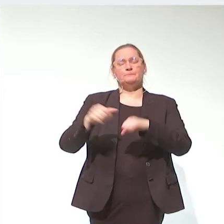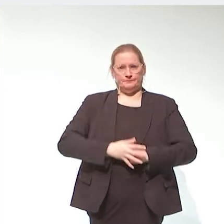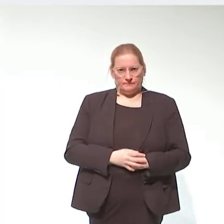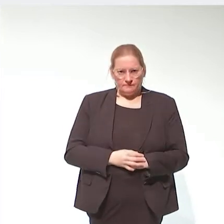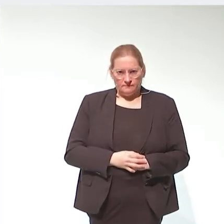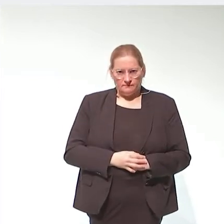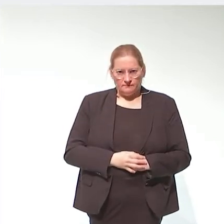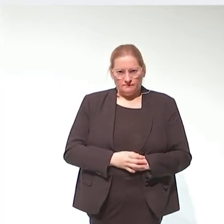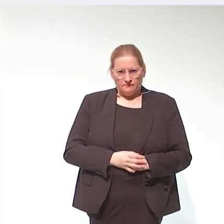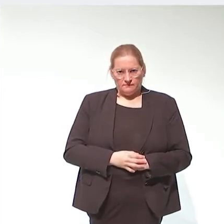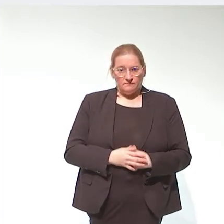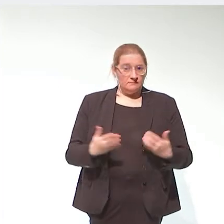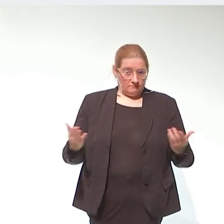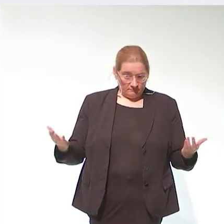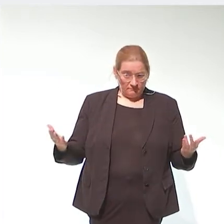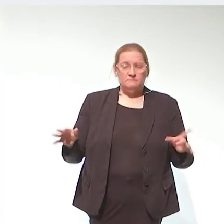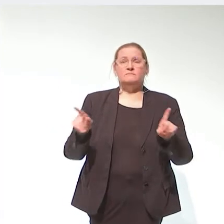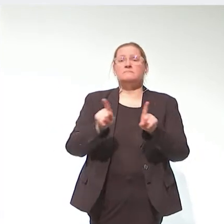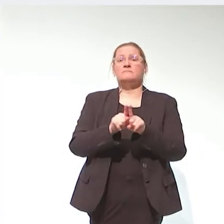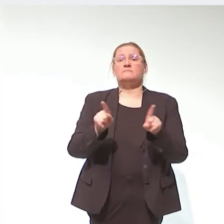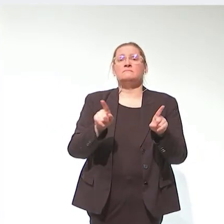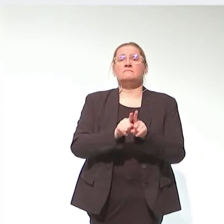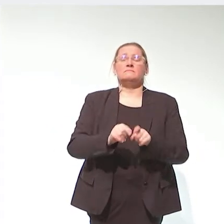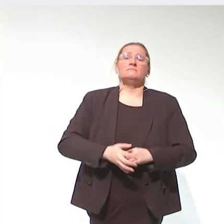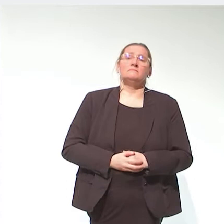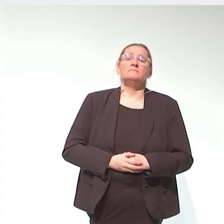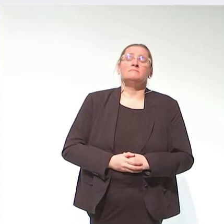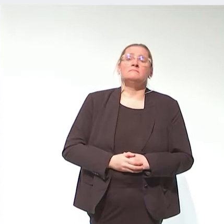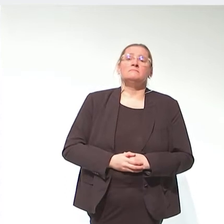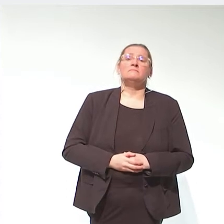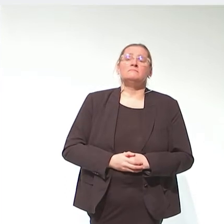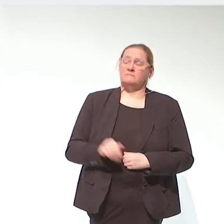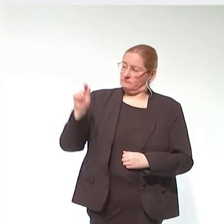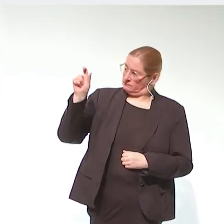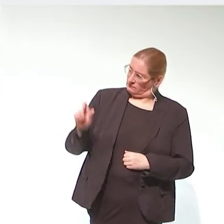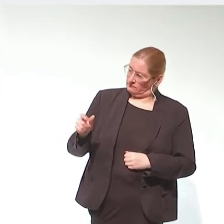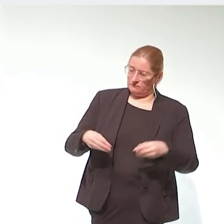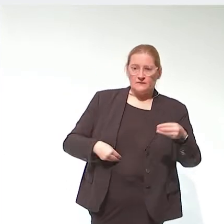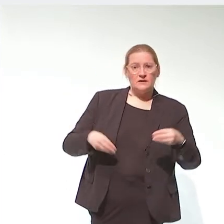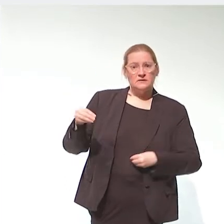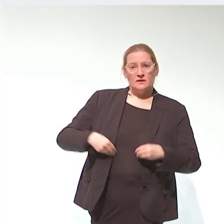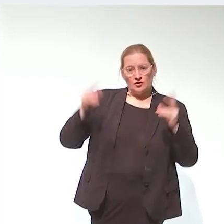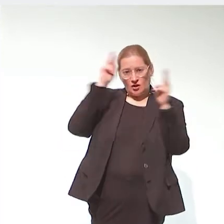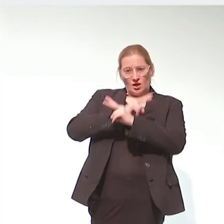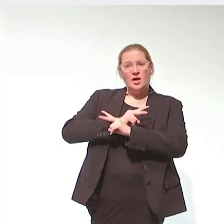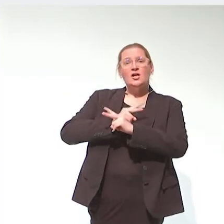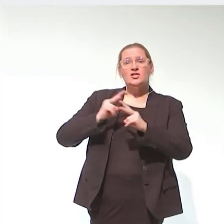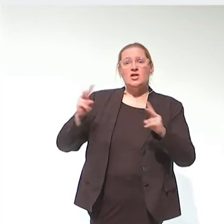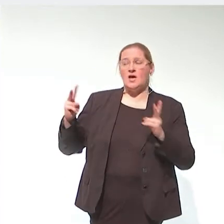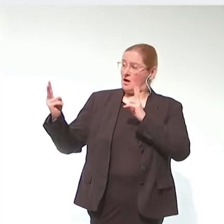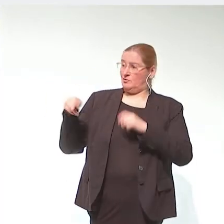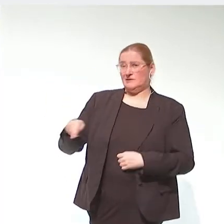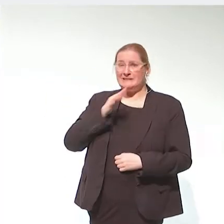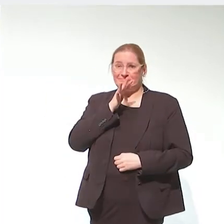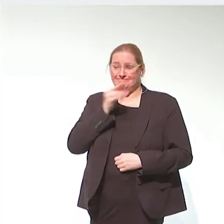my Director General, Jos Korte, who unfortunately could not be here today with us, but this is a very dear